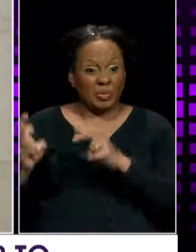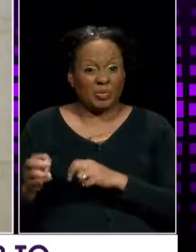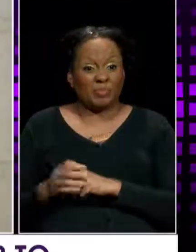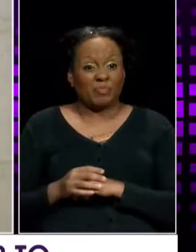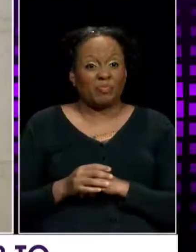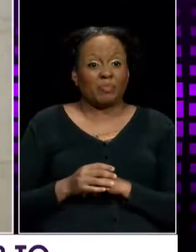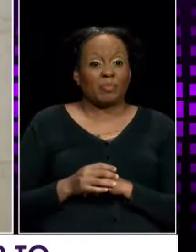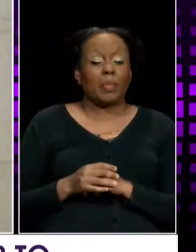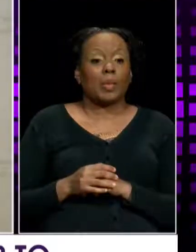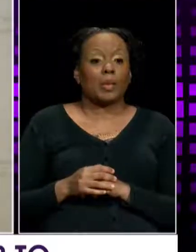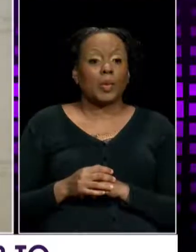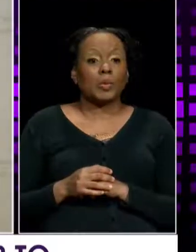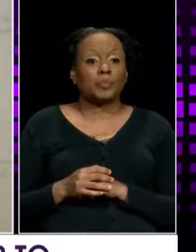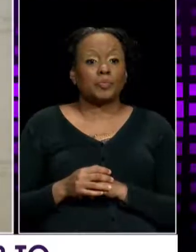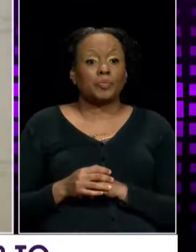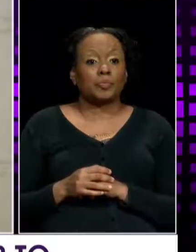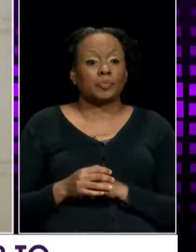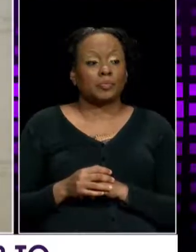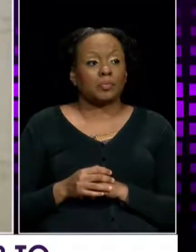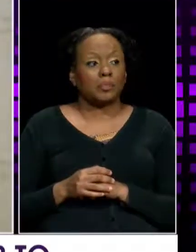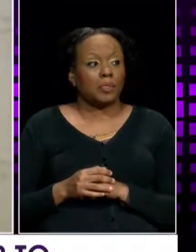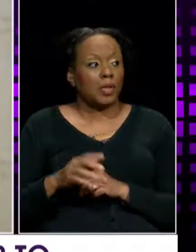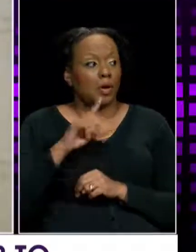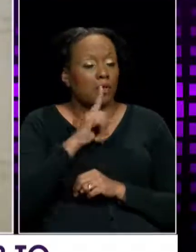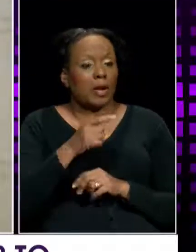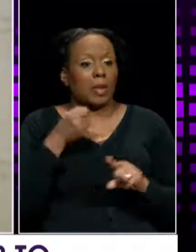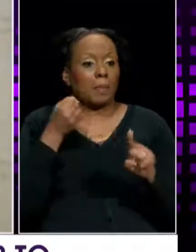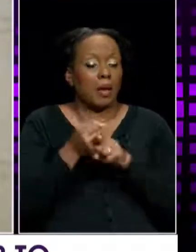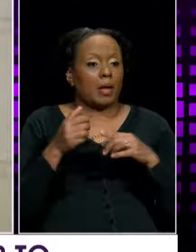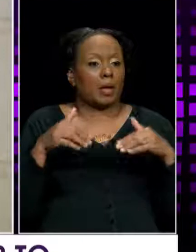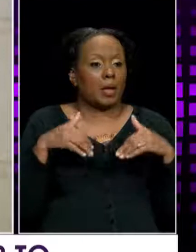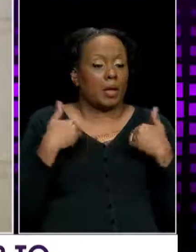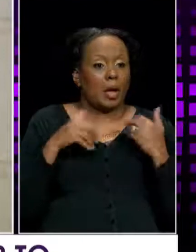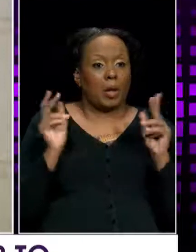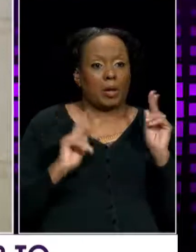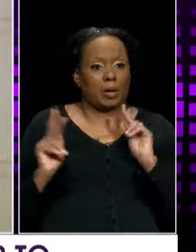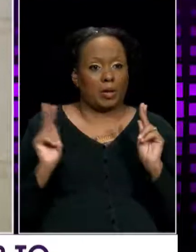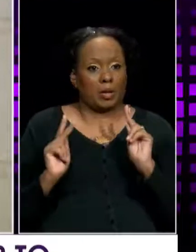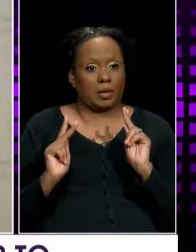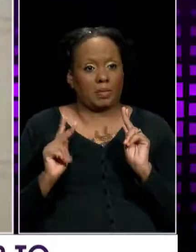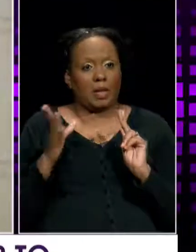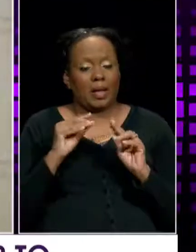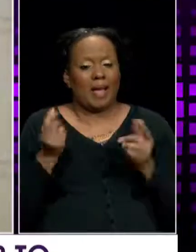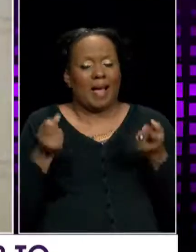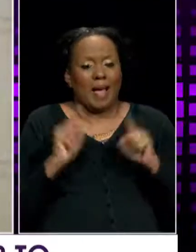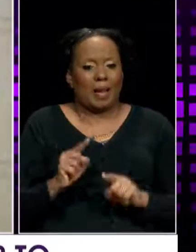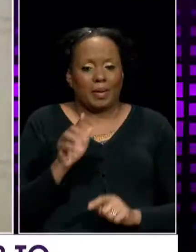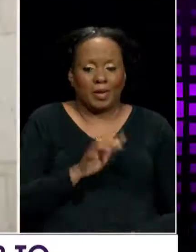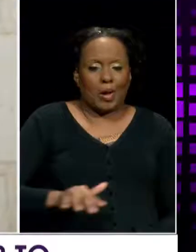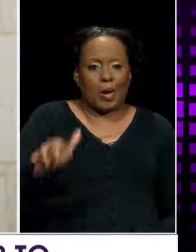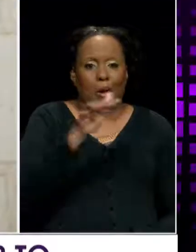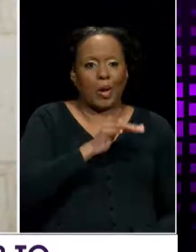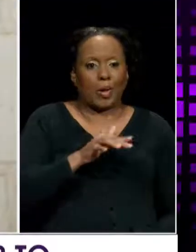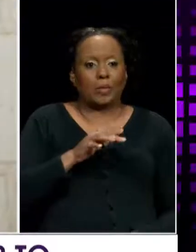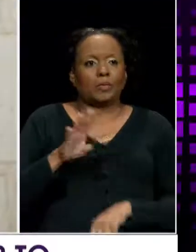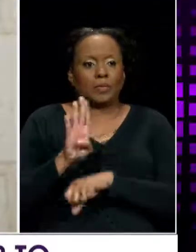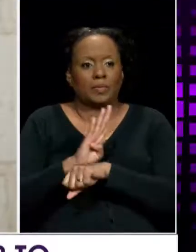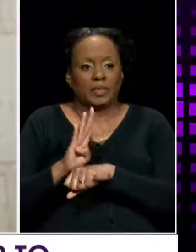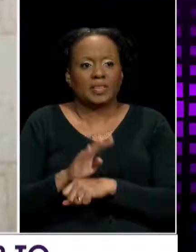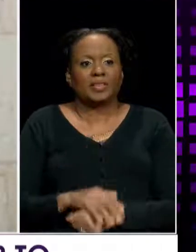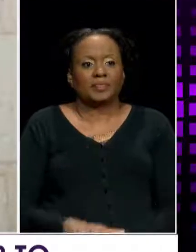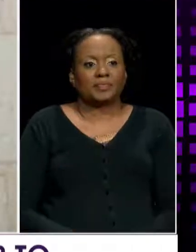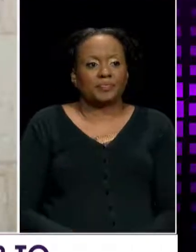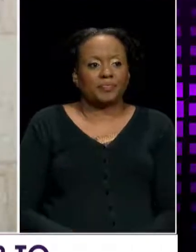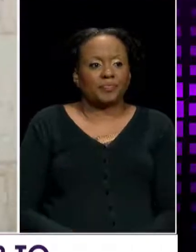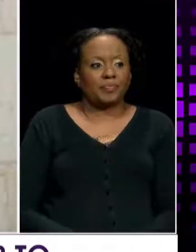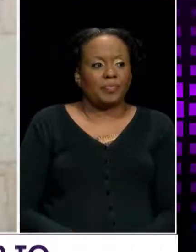prevalent within society, within the world, etc. So, yes.